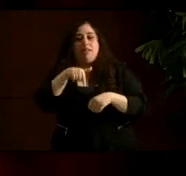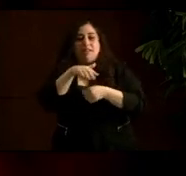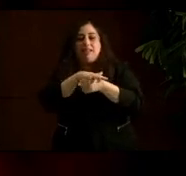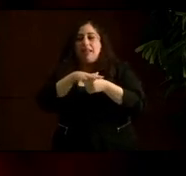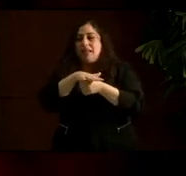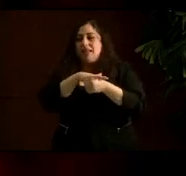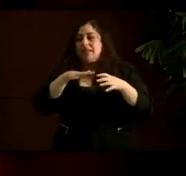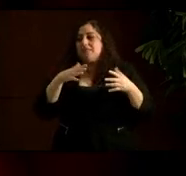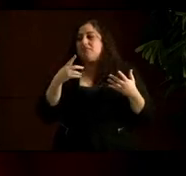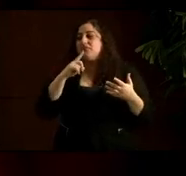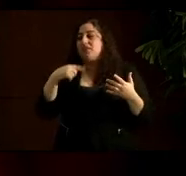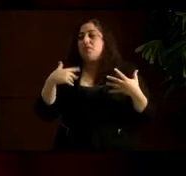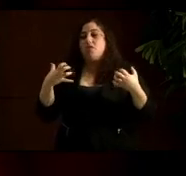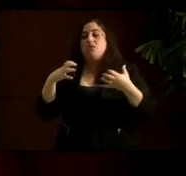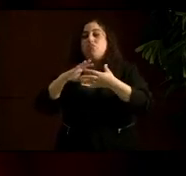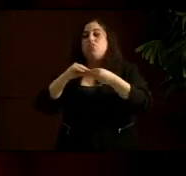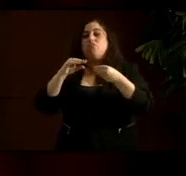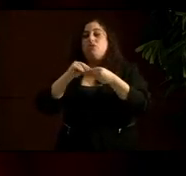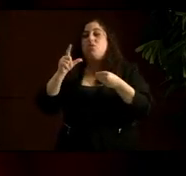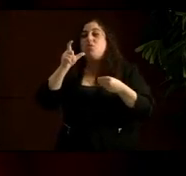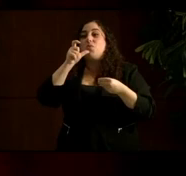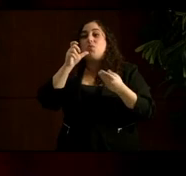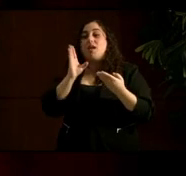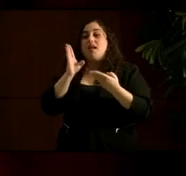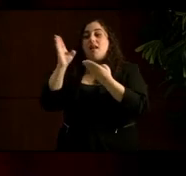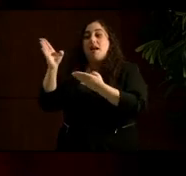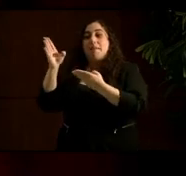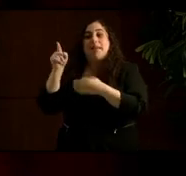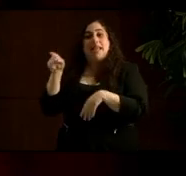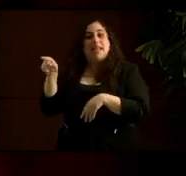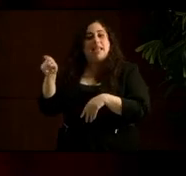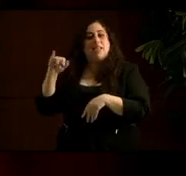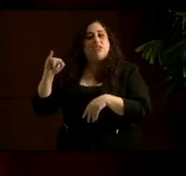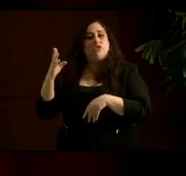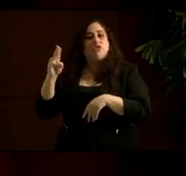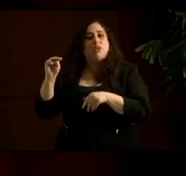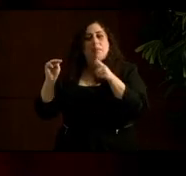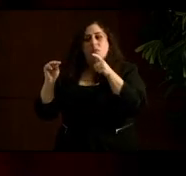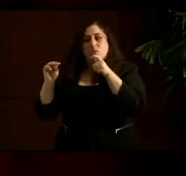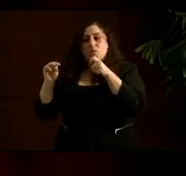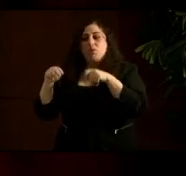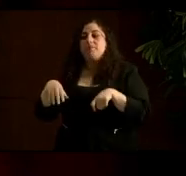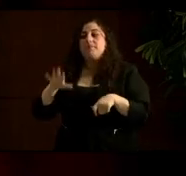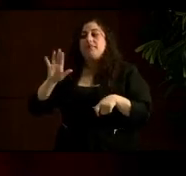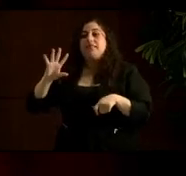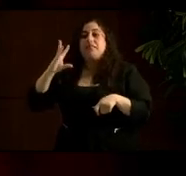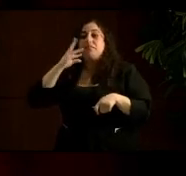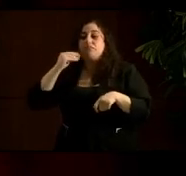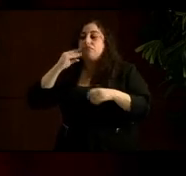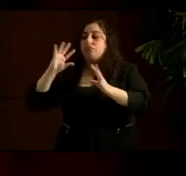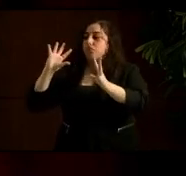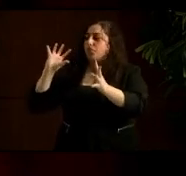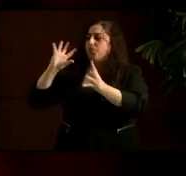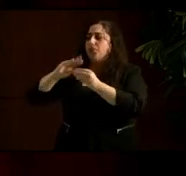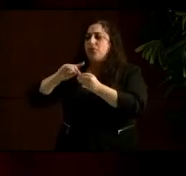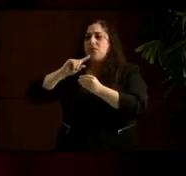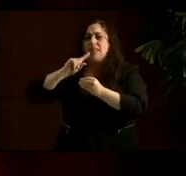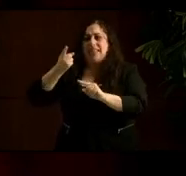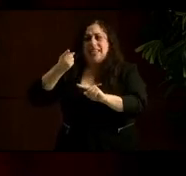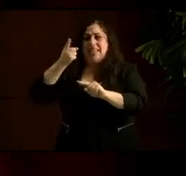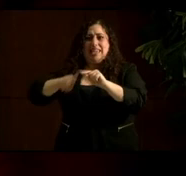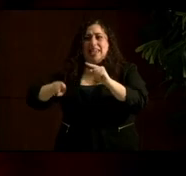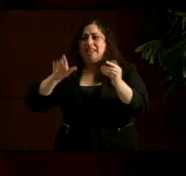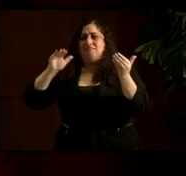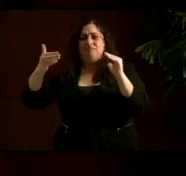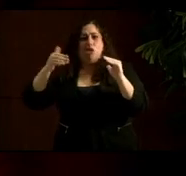those colleagues who nominated him. Jim's history and experience at SDSU are unparalleled. His boundless knowledge of dates,